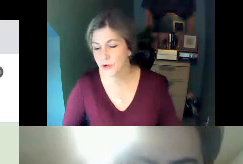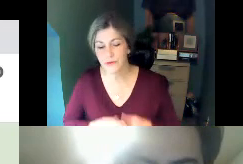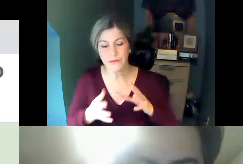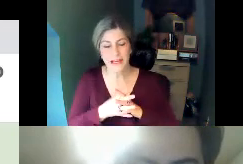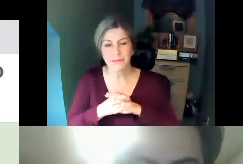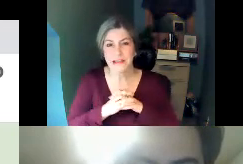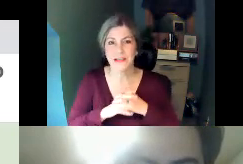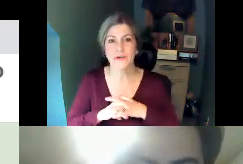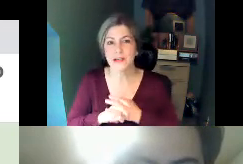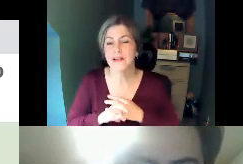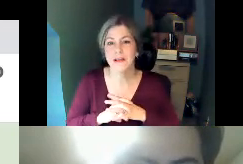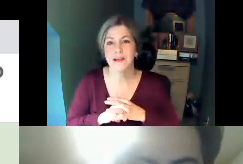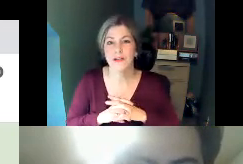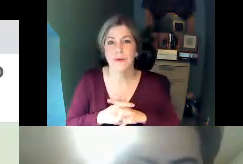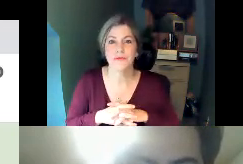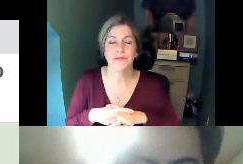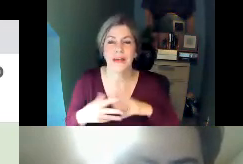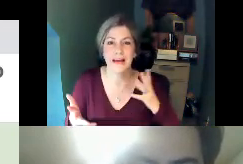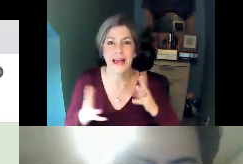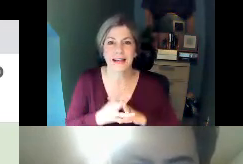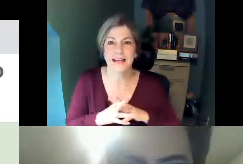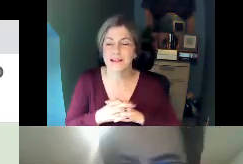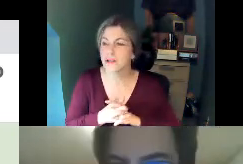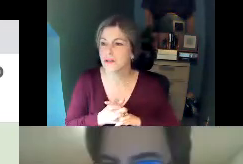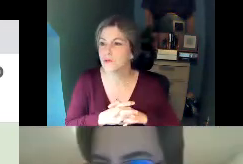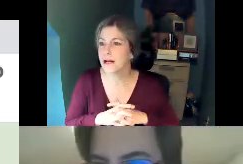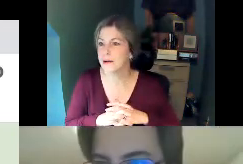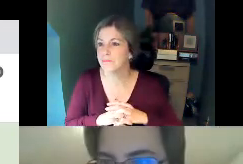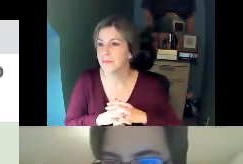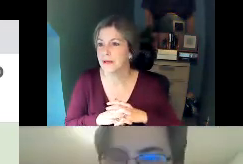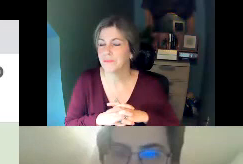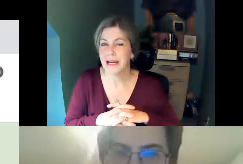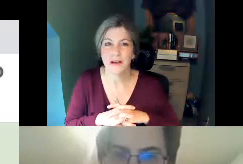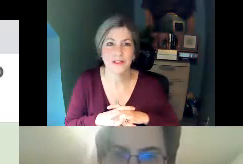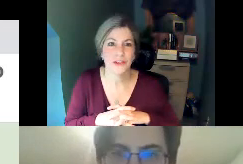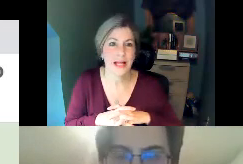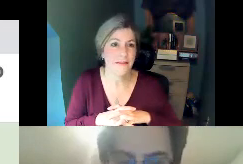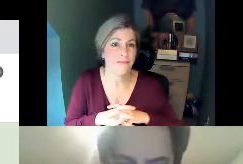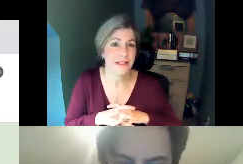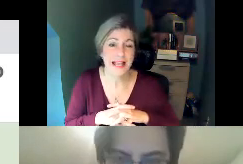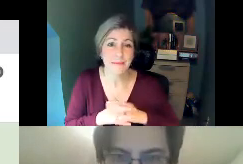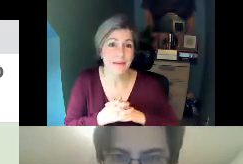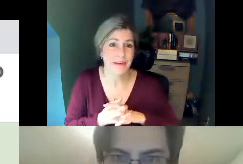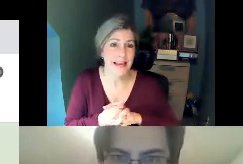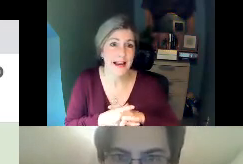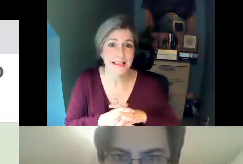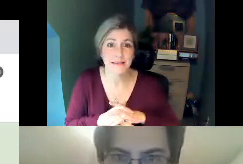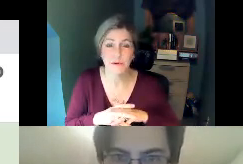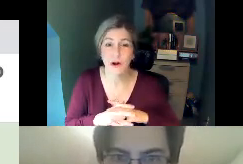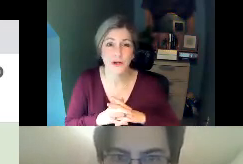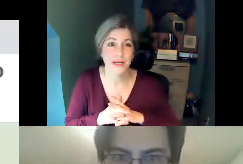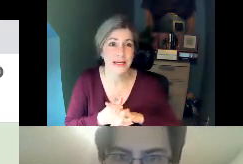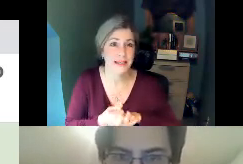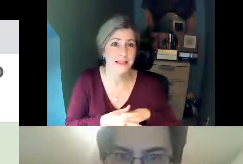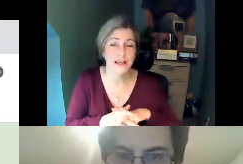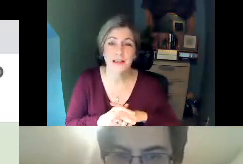whatever works for your family that you both have access to, parents, you'll have the same FSA ID for